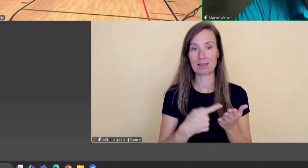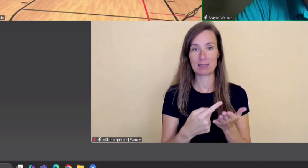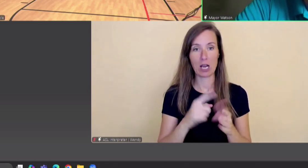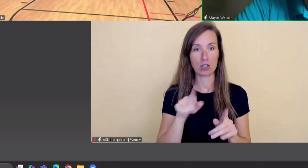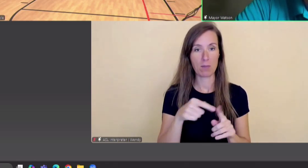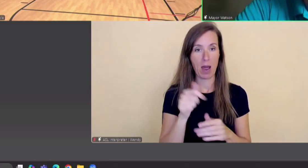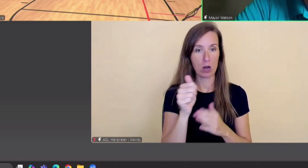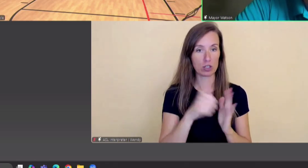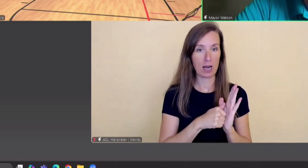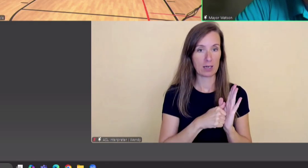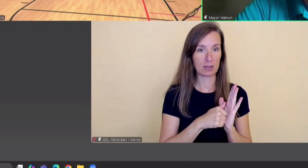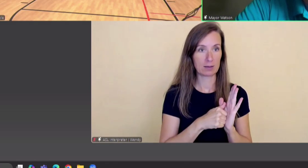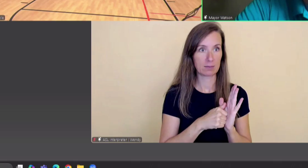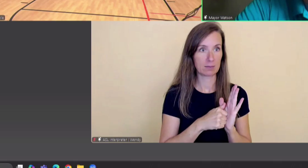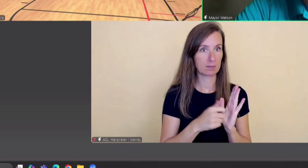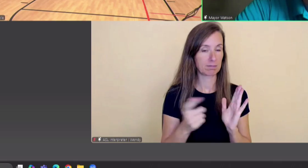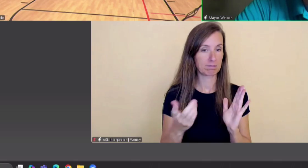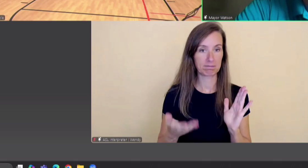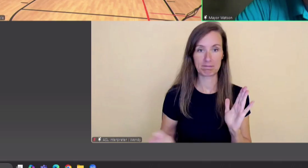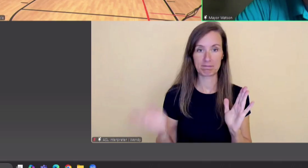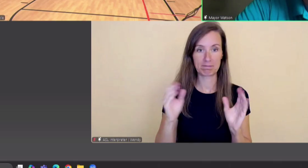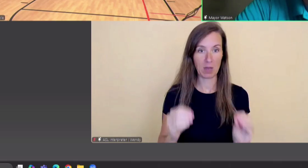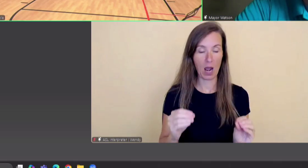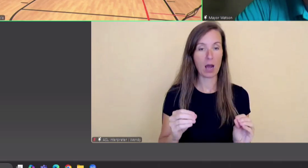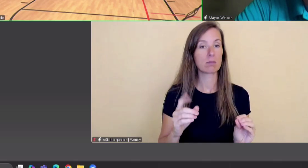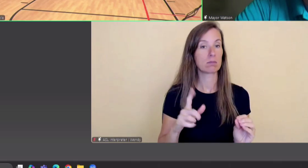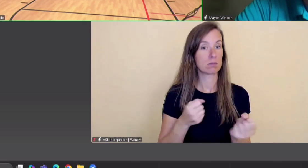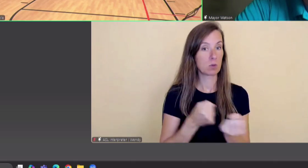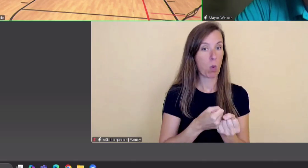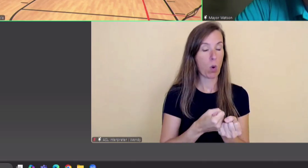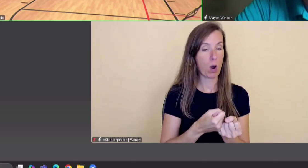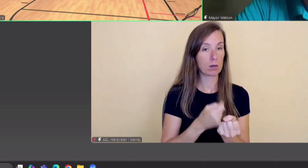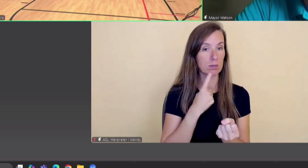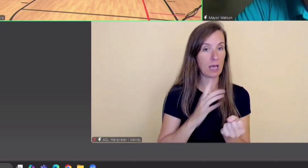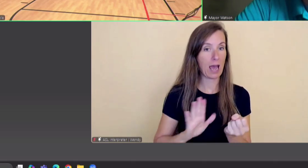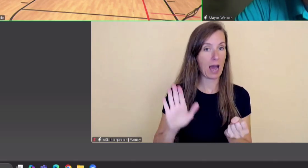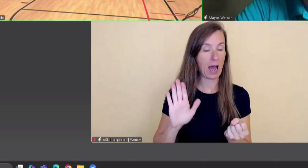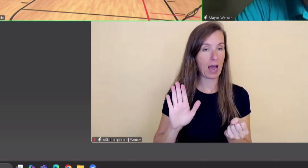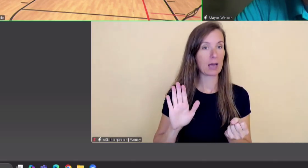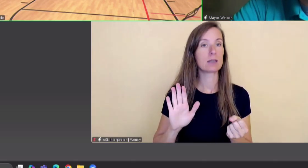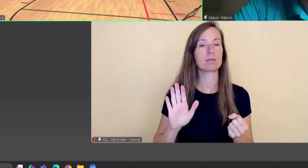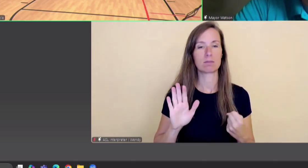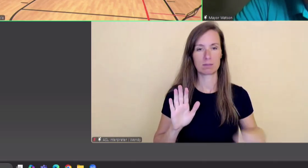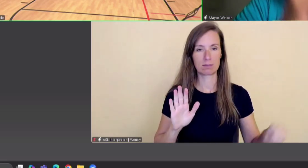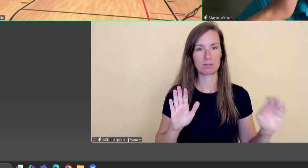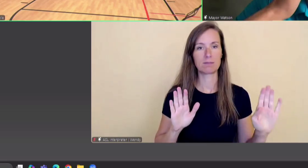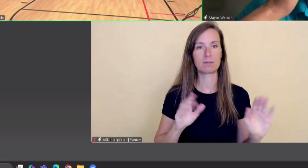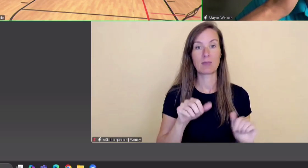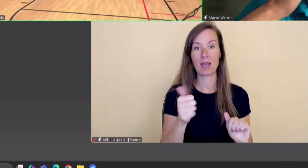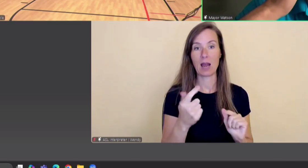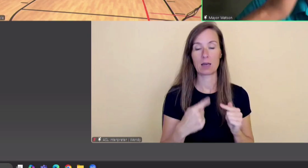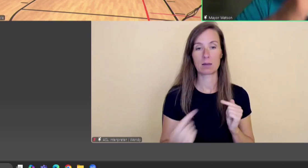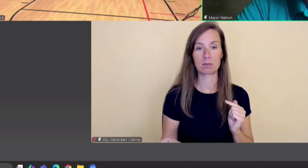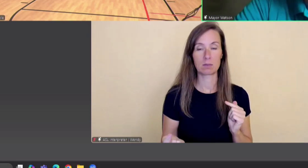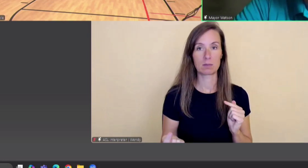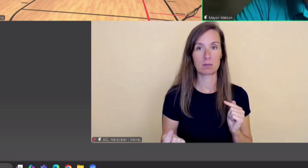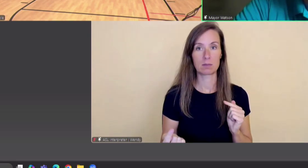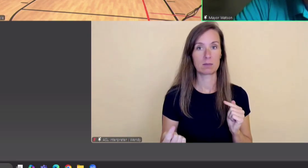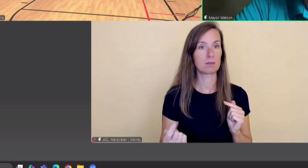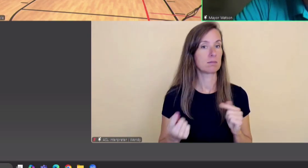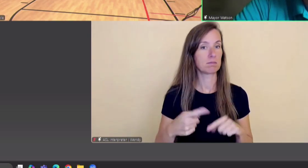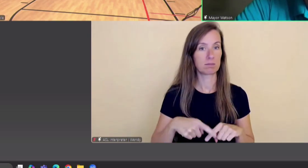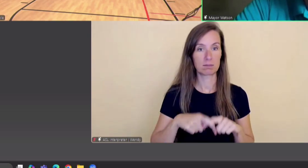Hearing none, all those in favor of approving say aye. Aye. Any opposed? Any